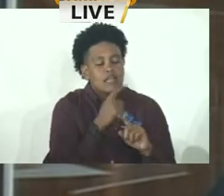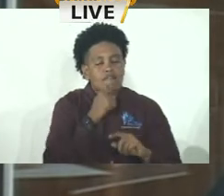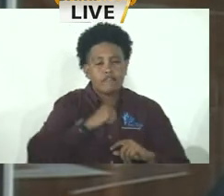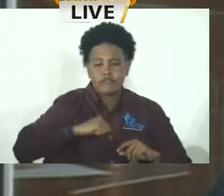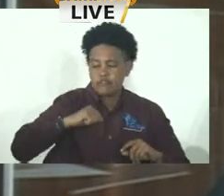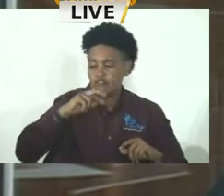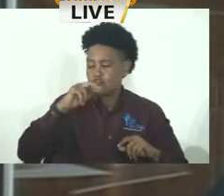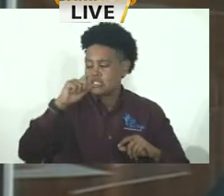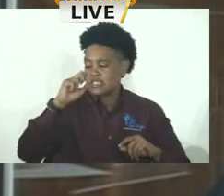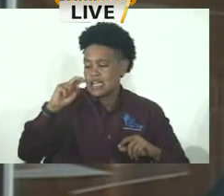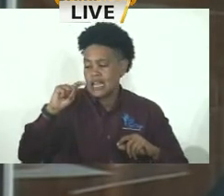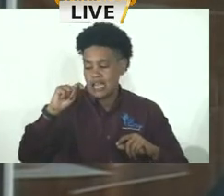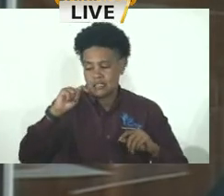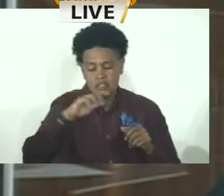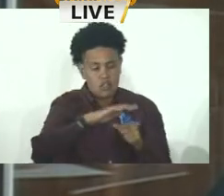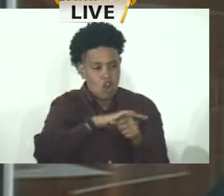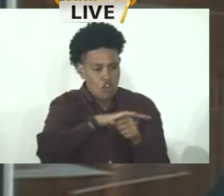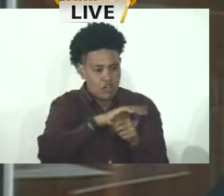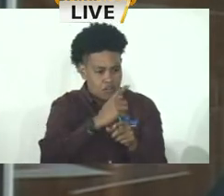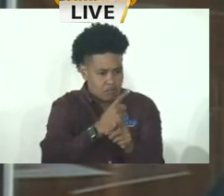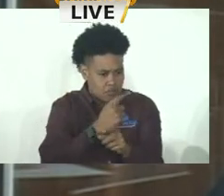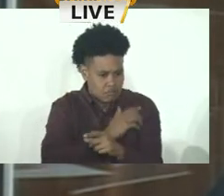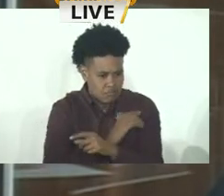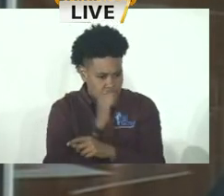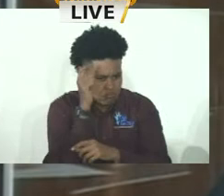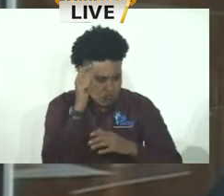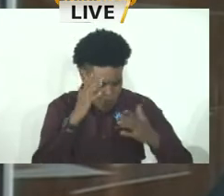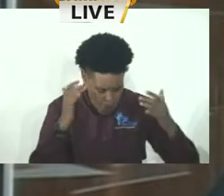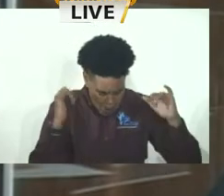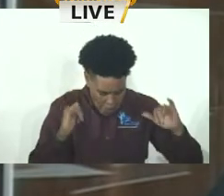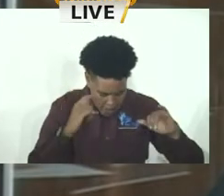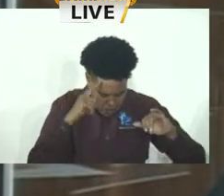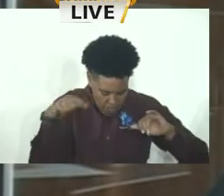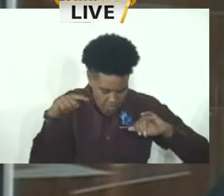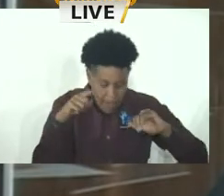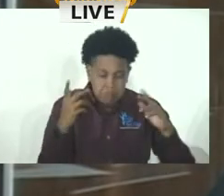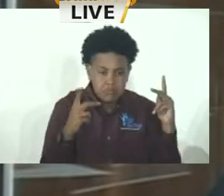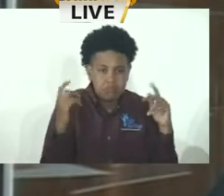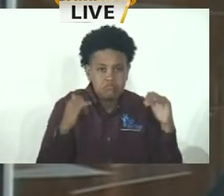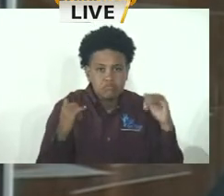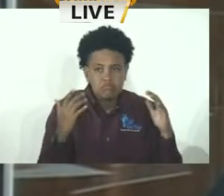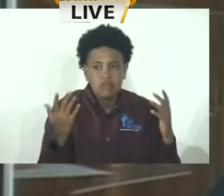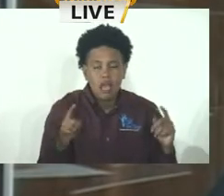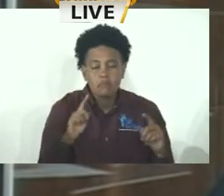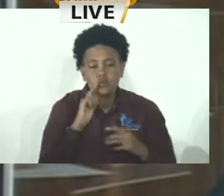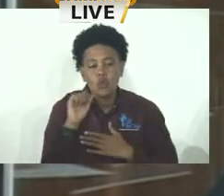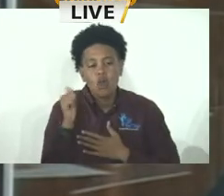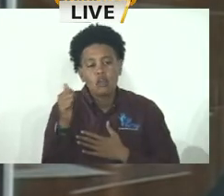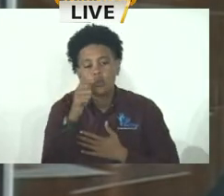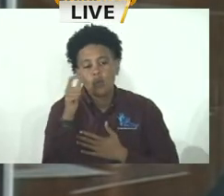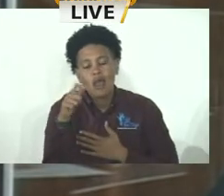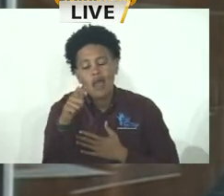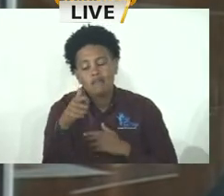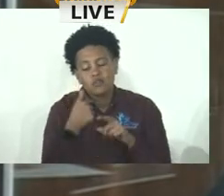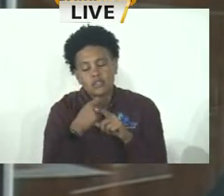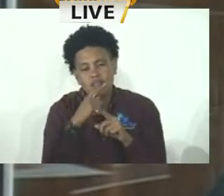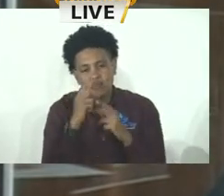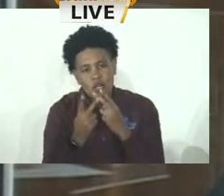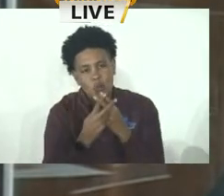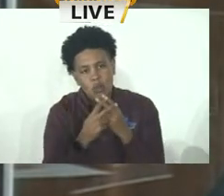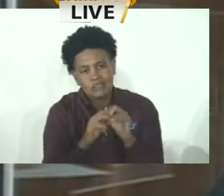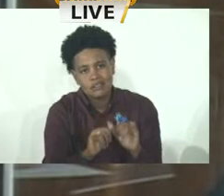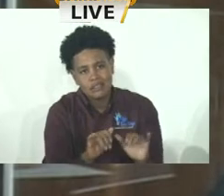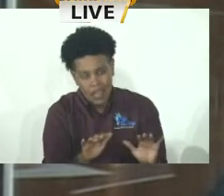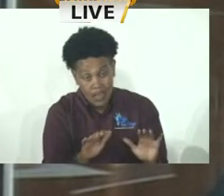corridor is that that's my understanding of what will remain for them so it's others who have to to quarantine